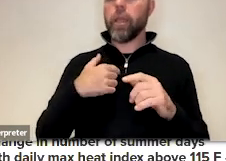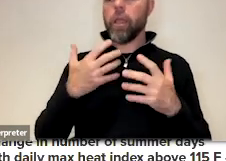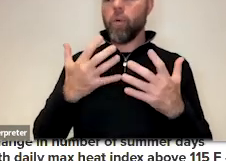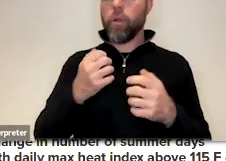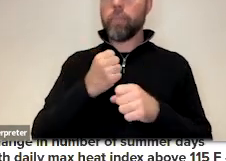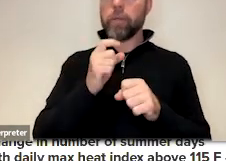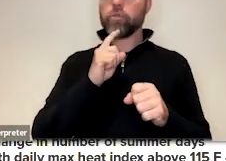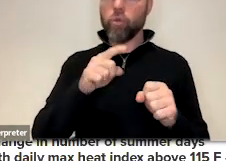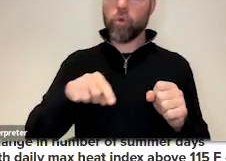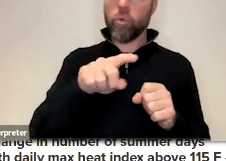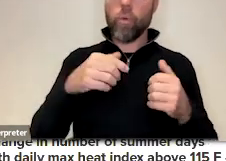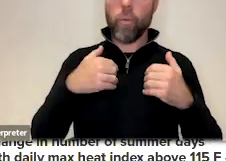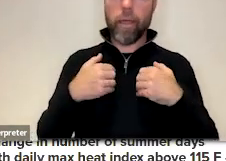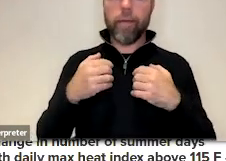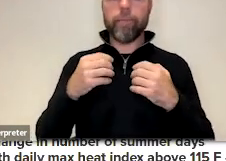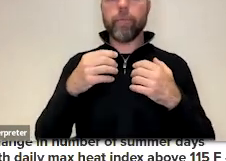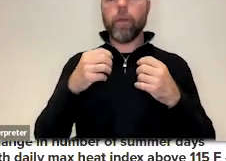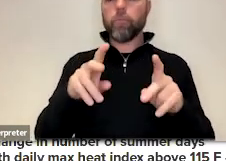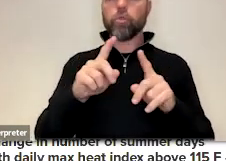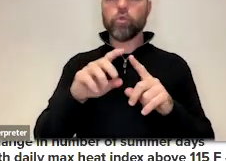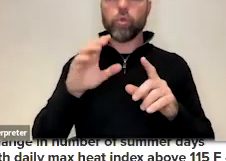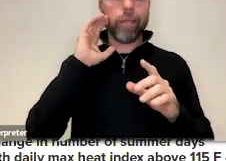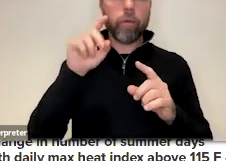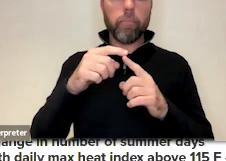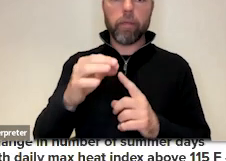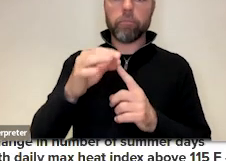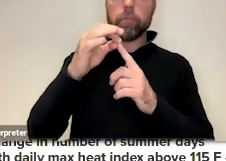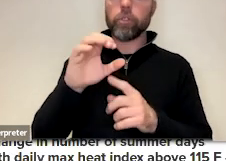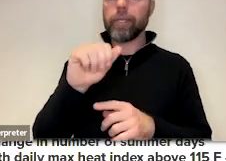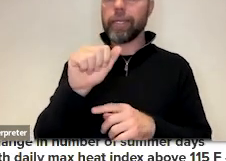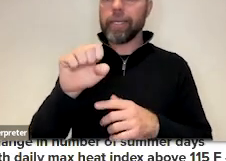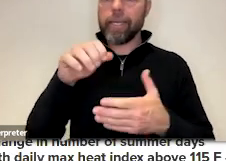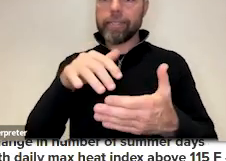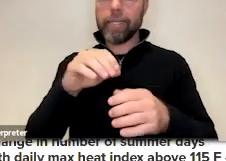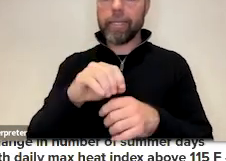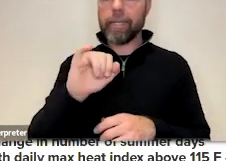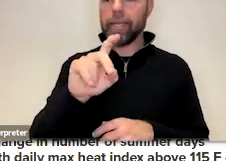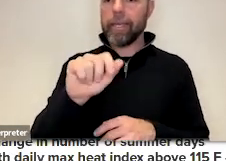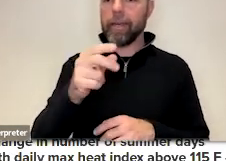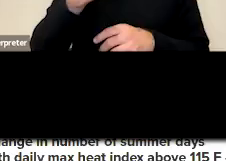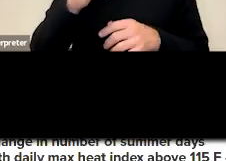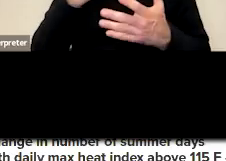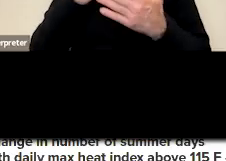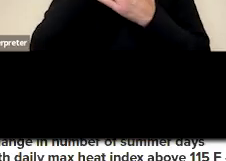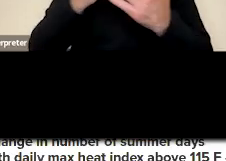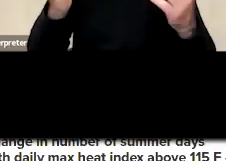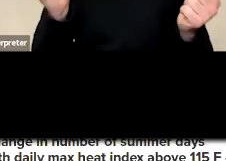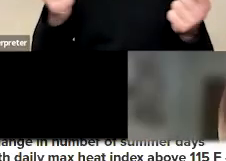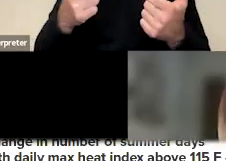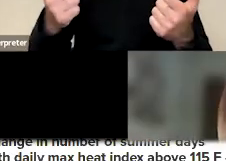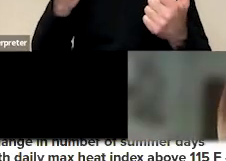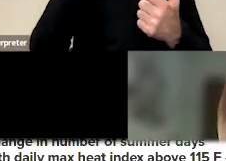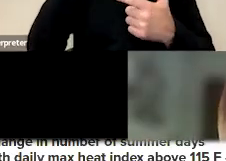make sure that you all get a chance to hear about a really unique case study that's happening in Idaho. But I want to thank you all for coming along with me